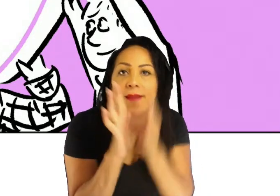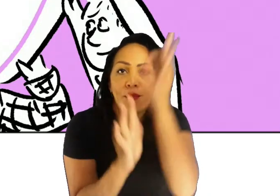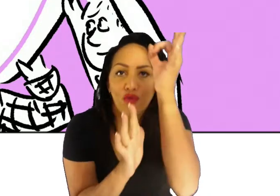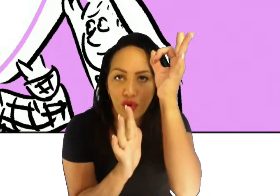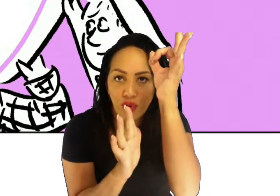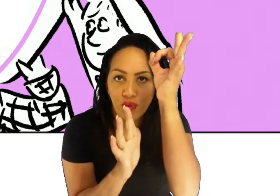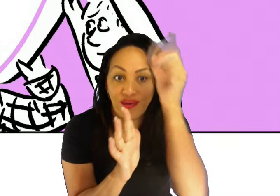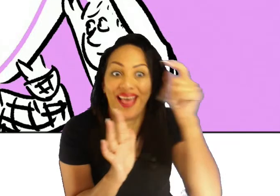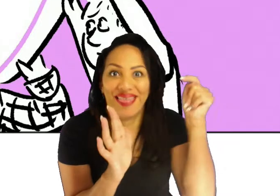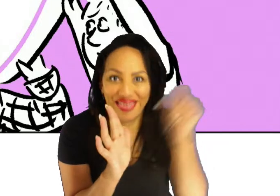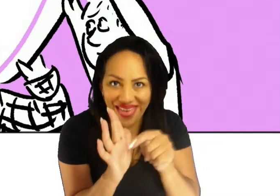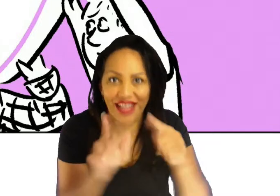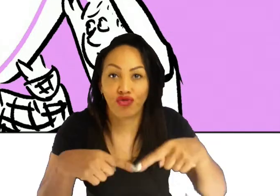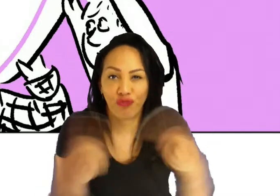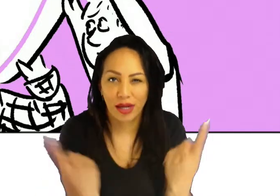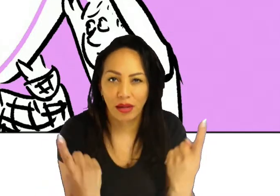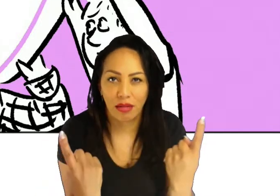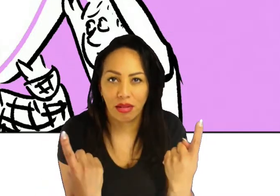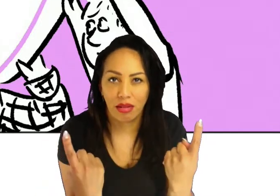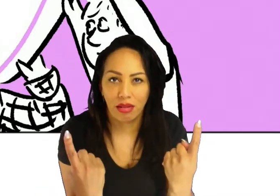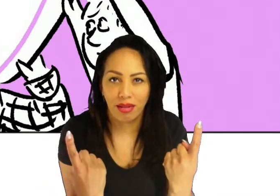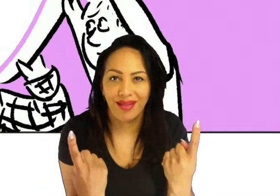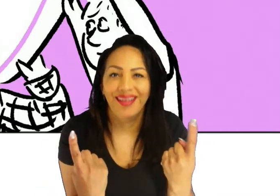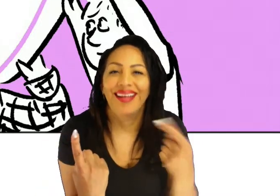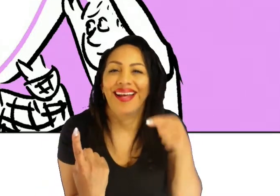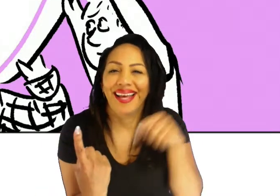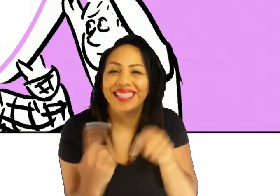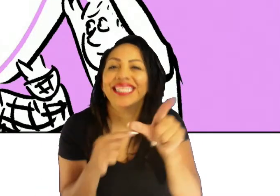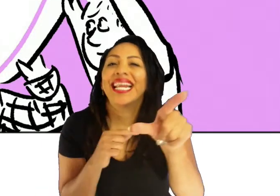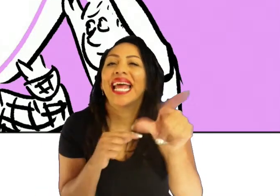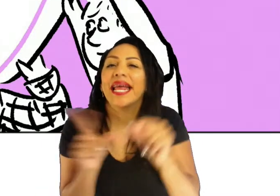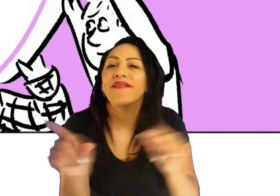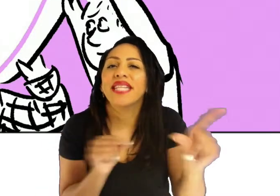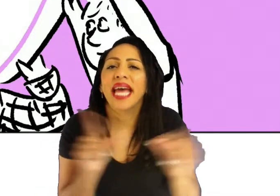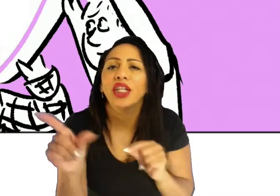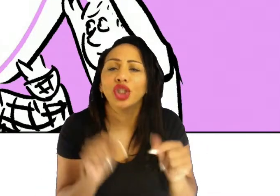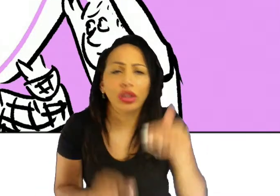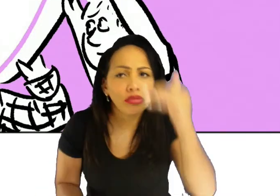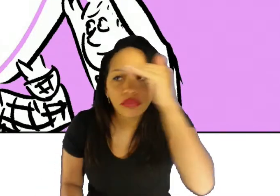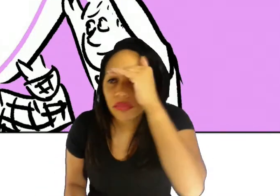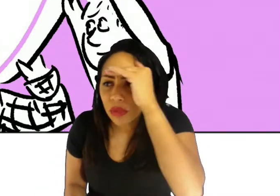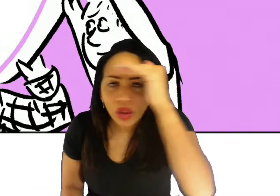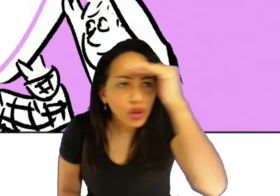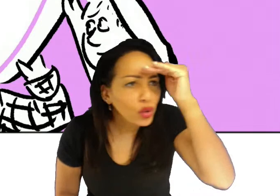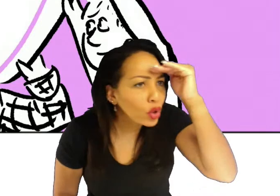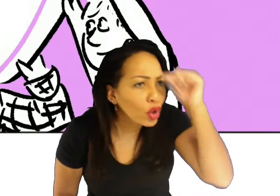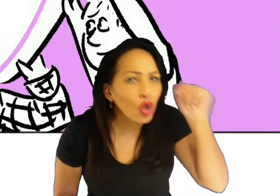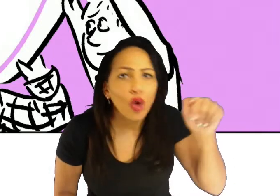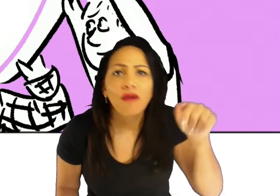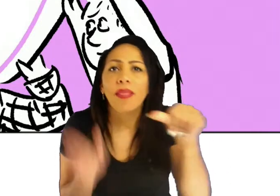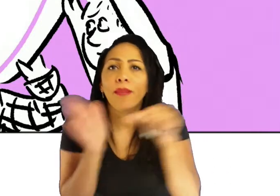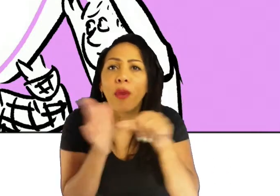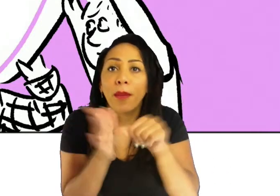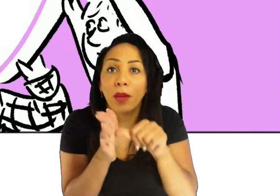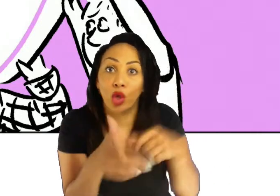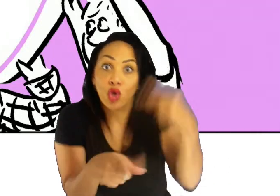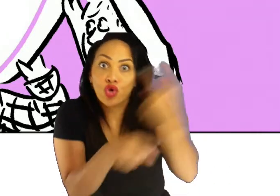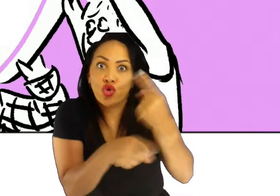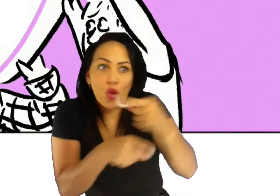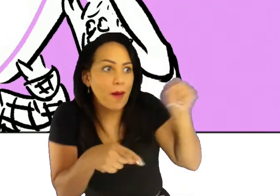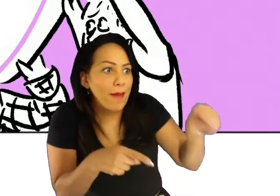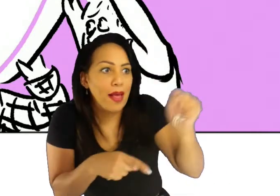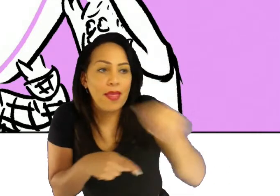So it's an invitation to look around, see the problems, talk about them, and try something different.